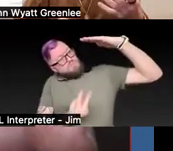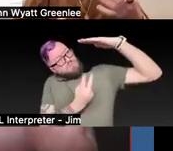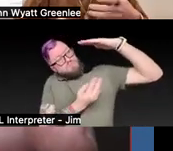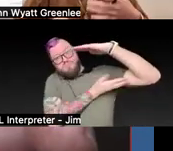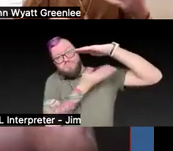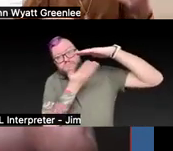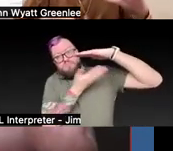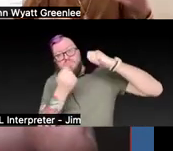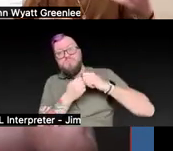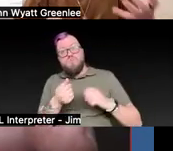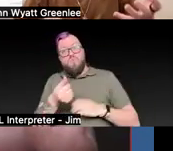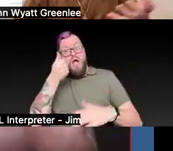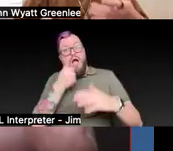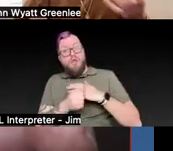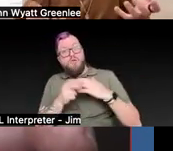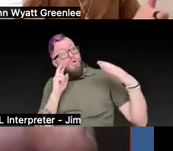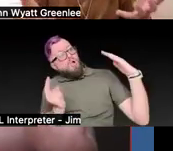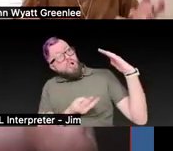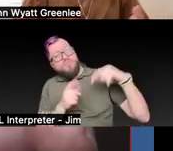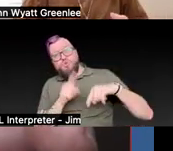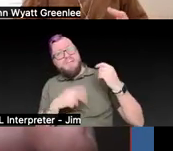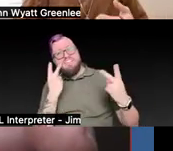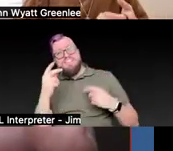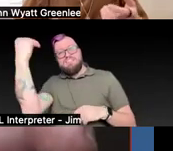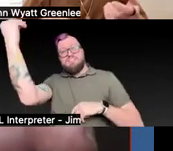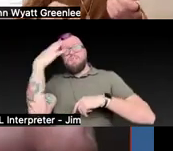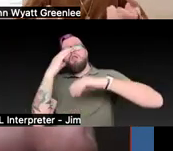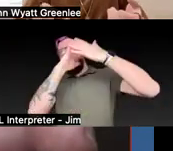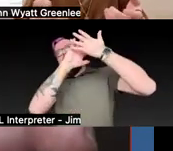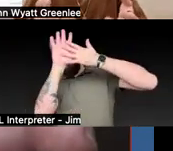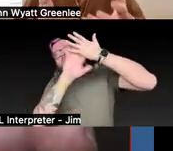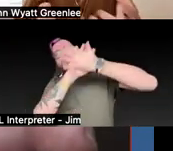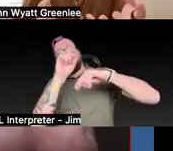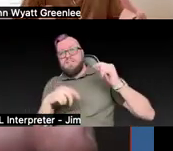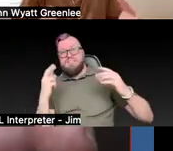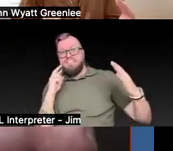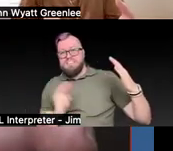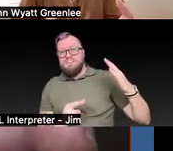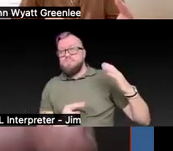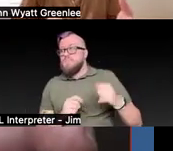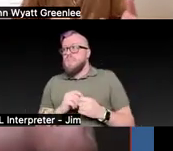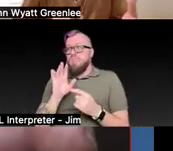um, kind of miss them in the sun. That's the idea. And this is basically what they're